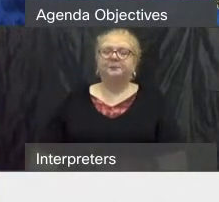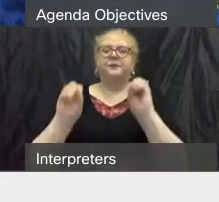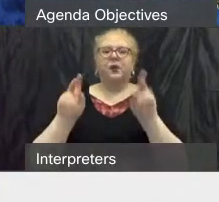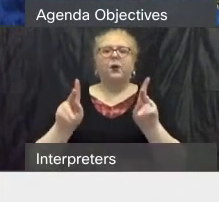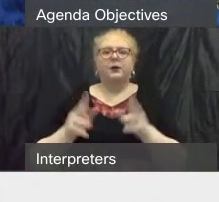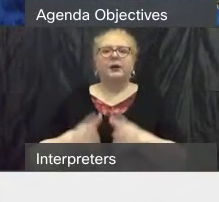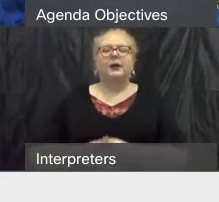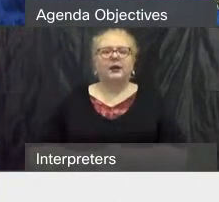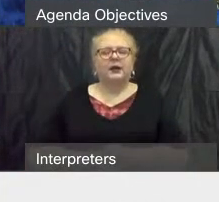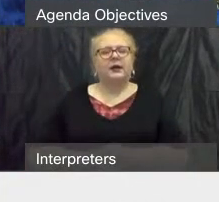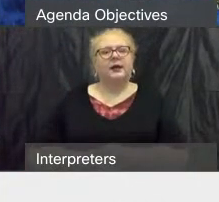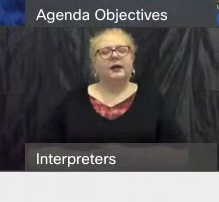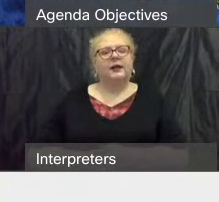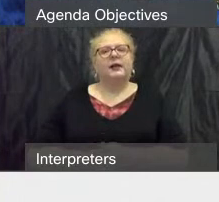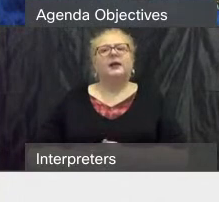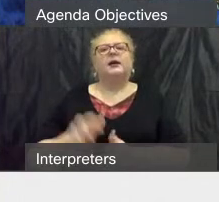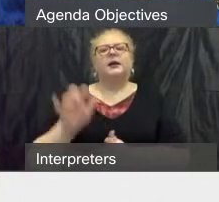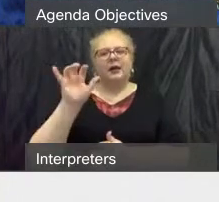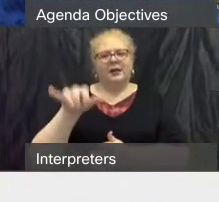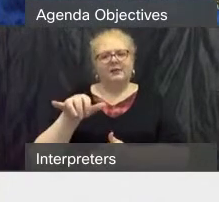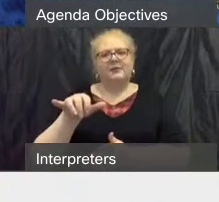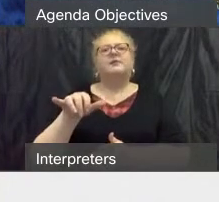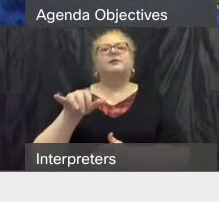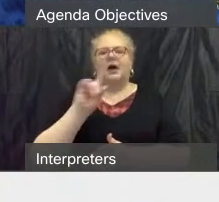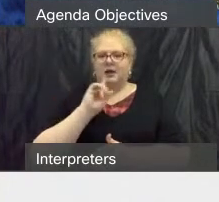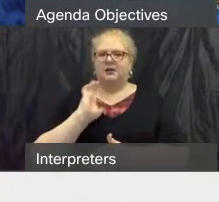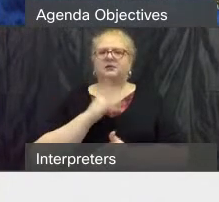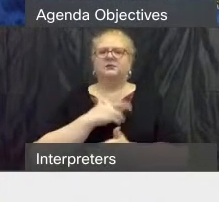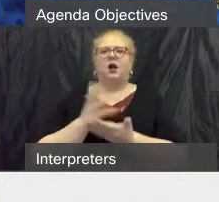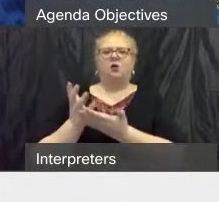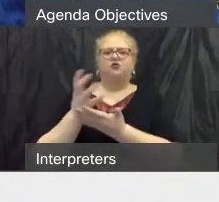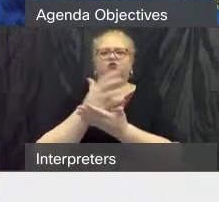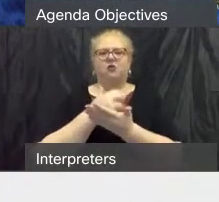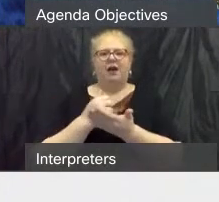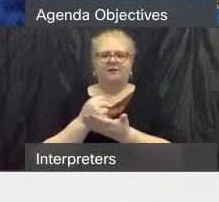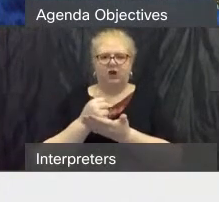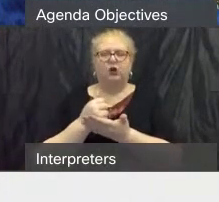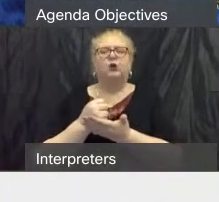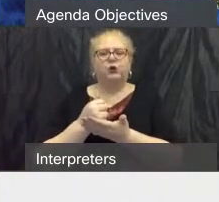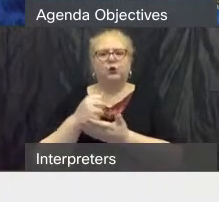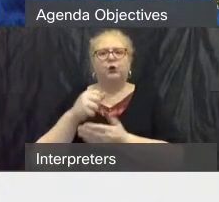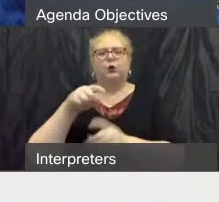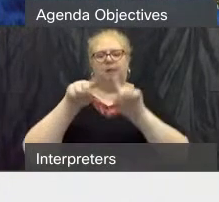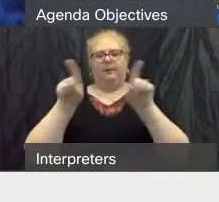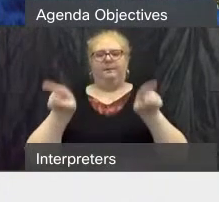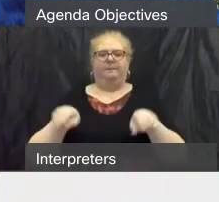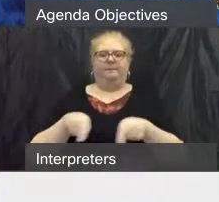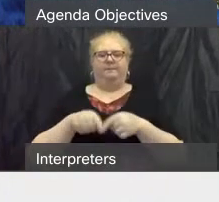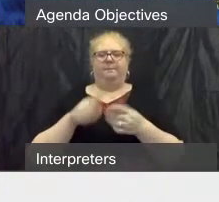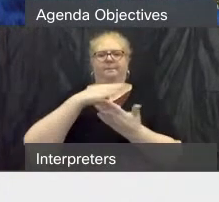Okay. That's a revenue pie chart, yes. So it says